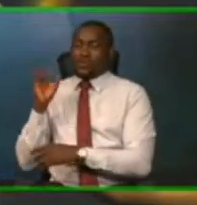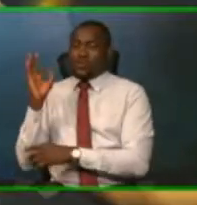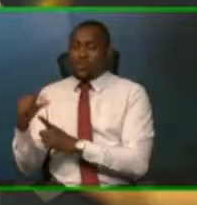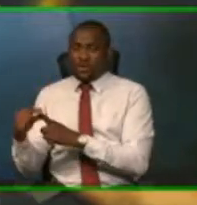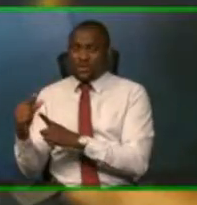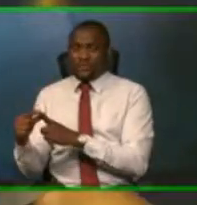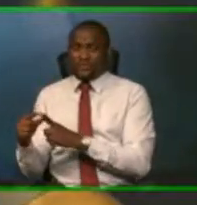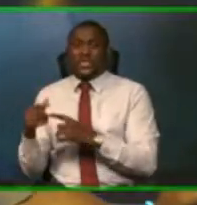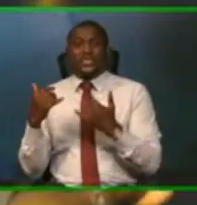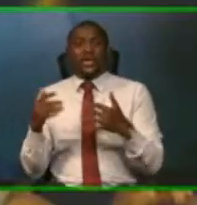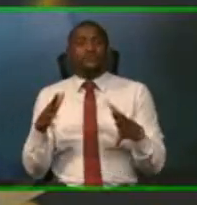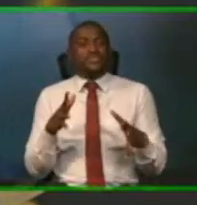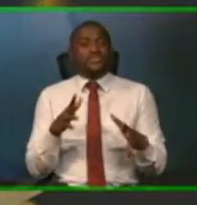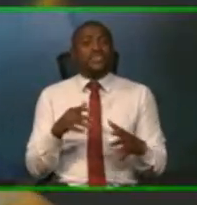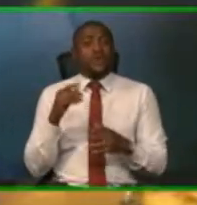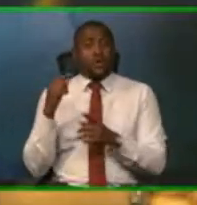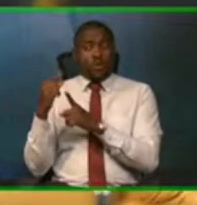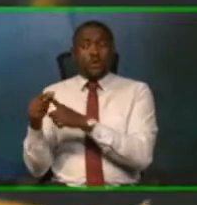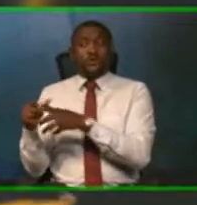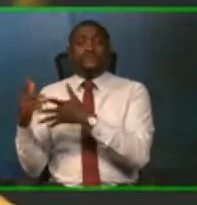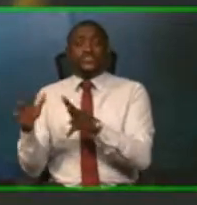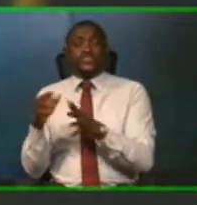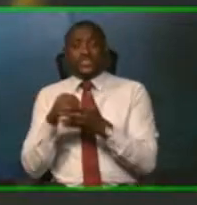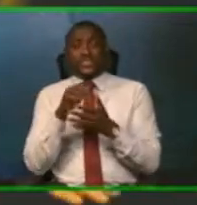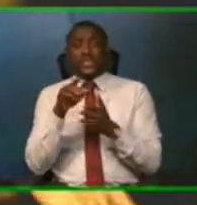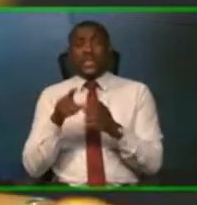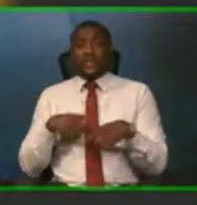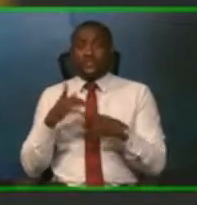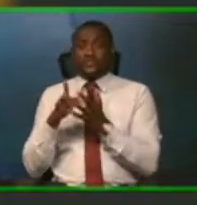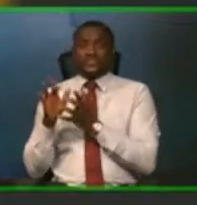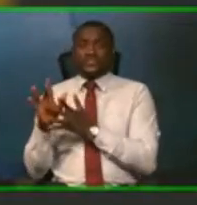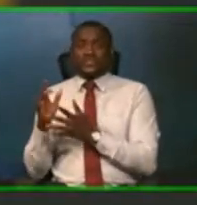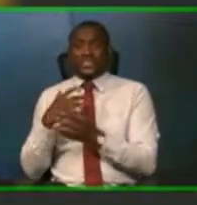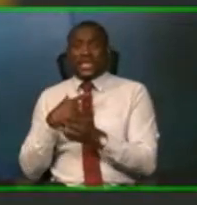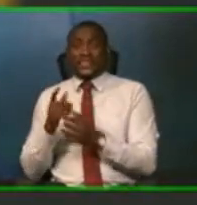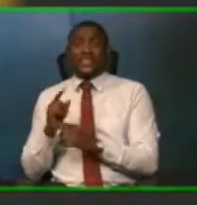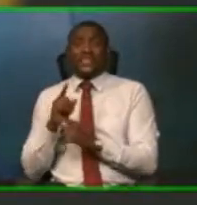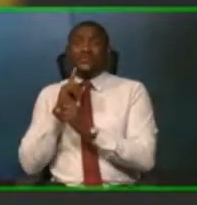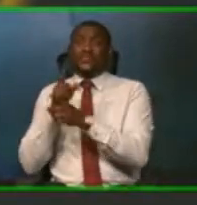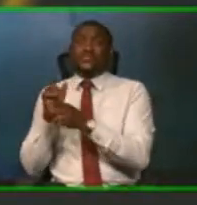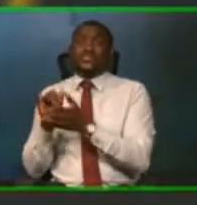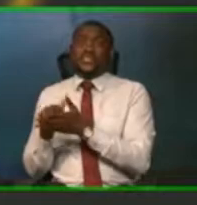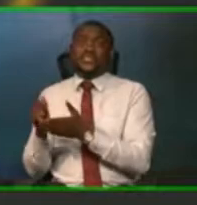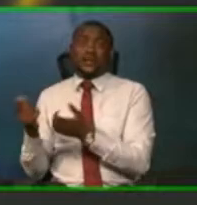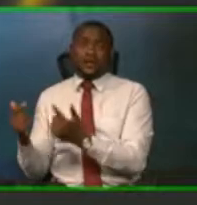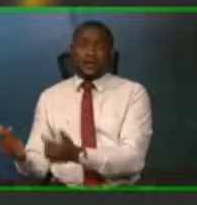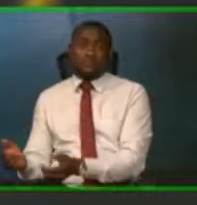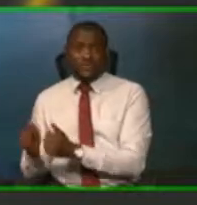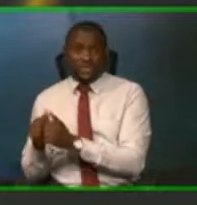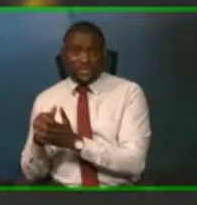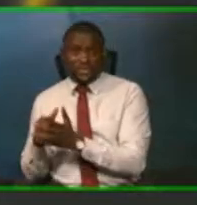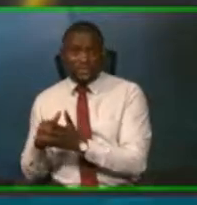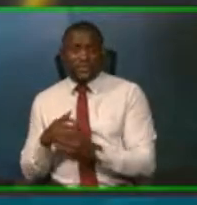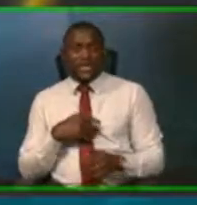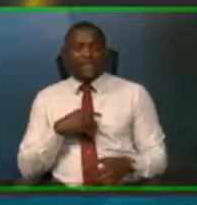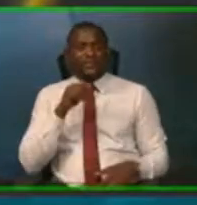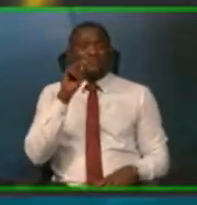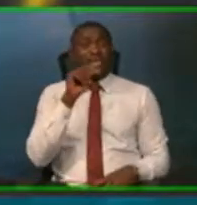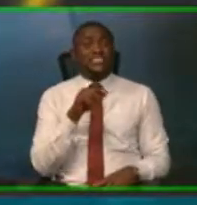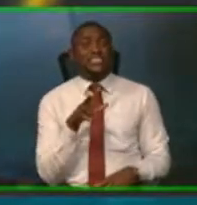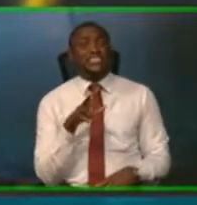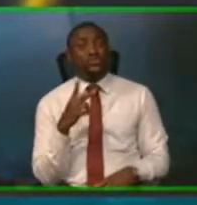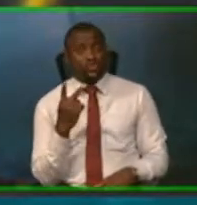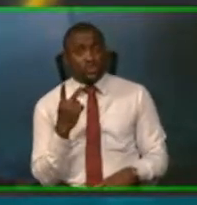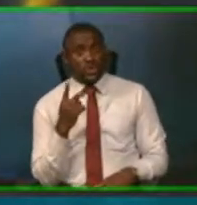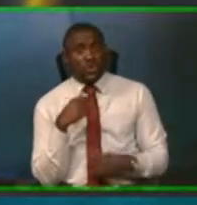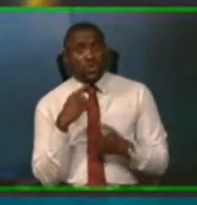the ministry of the word in his life and the corresponding results that followed. The Bible says, verse 32, and at evening,